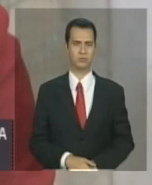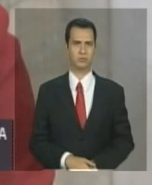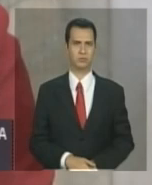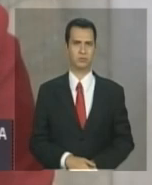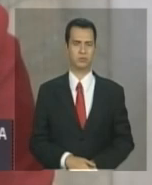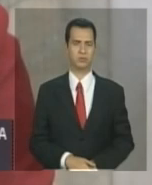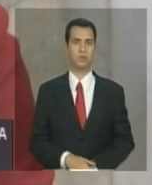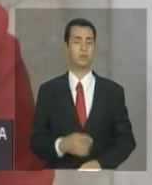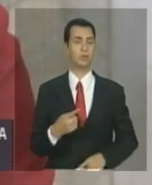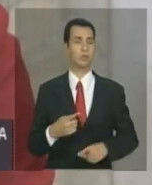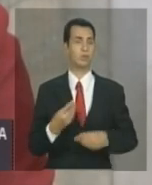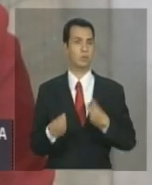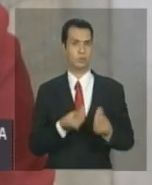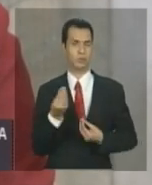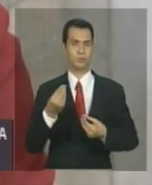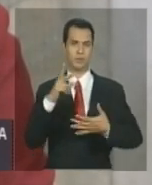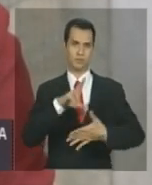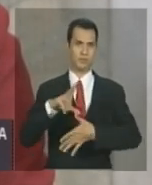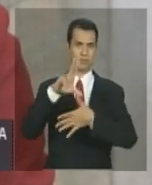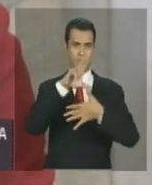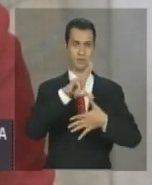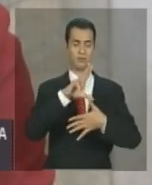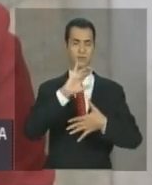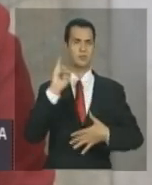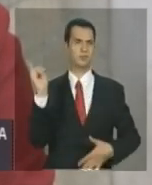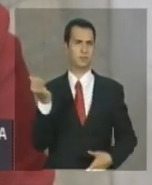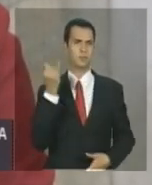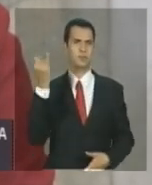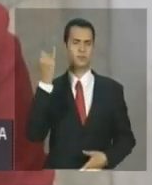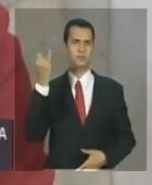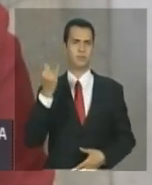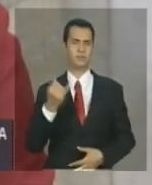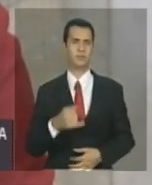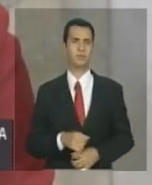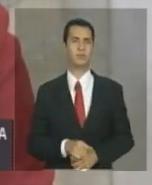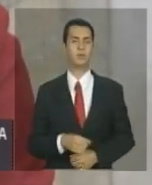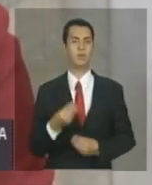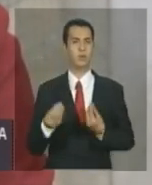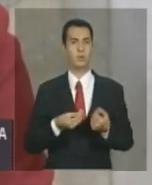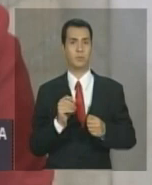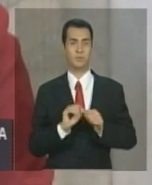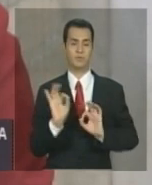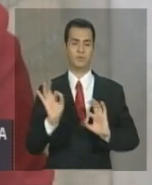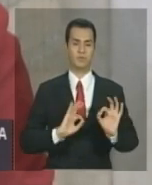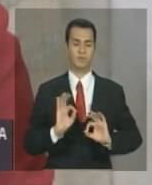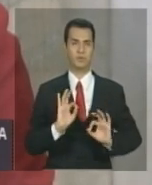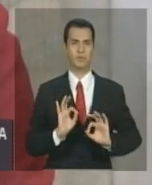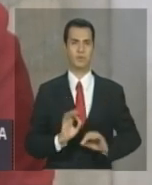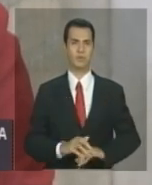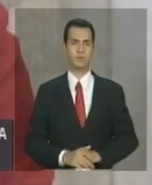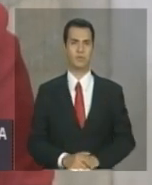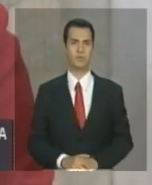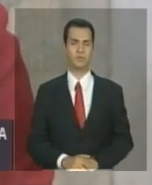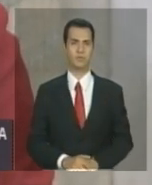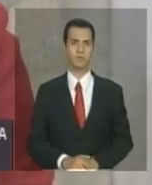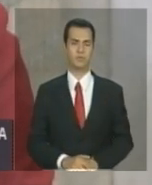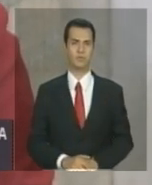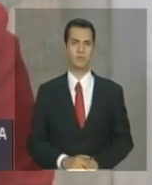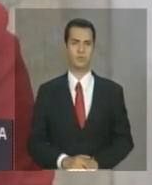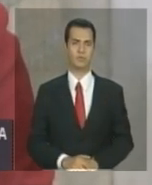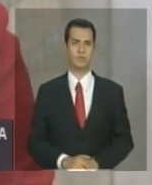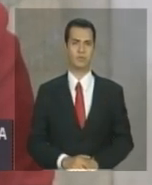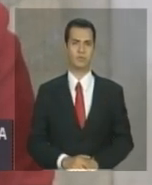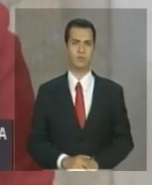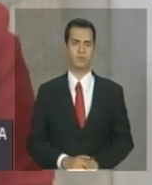da América Latina. At the same time, we are keenly aware of the importance nesse processo de combate Latin America in efforts to